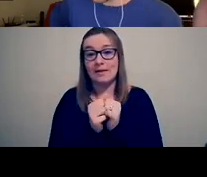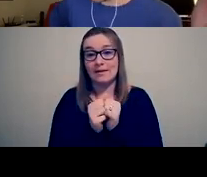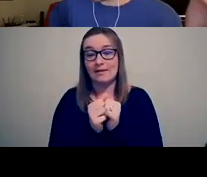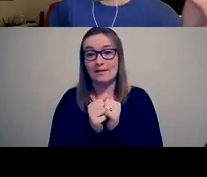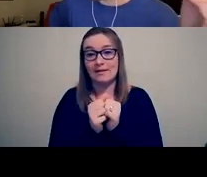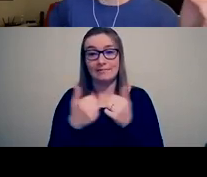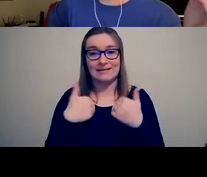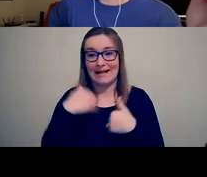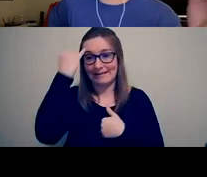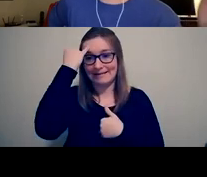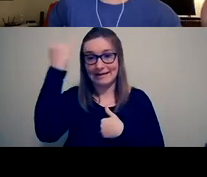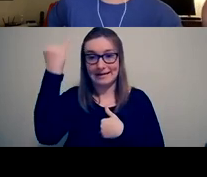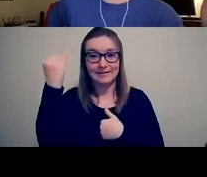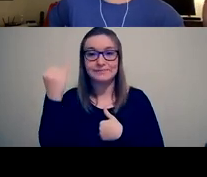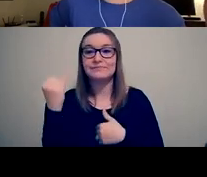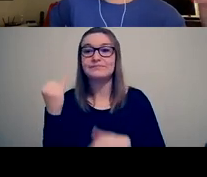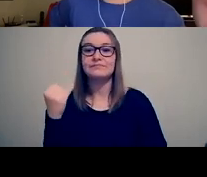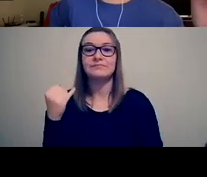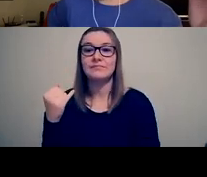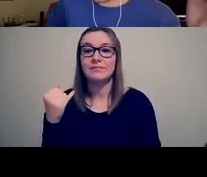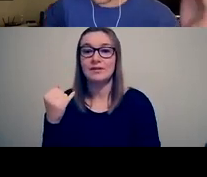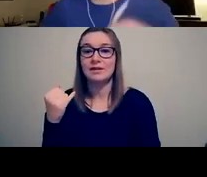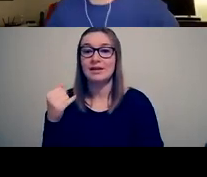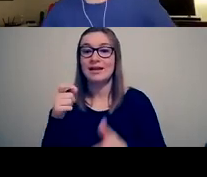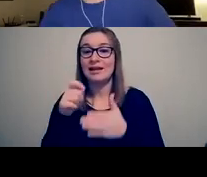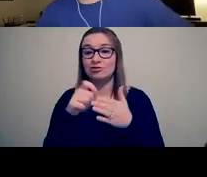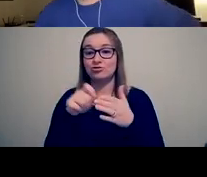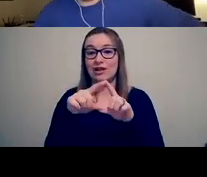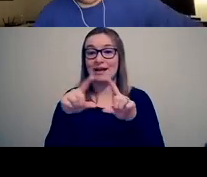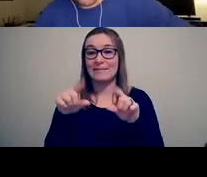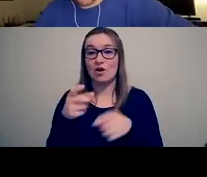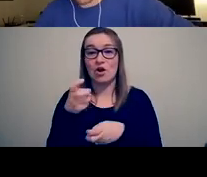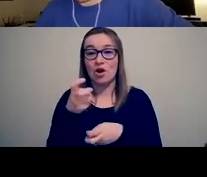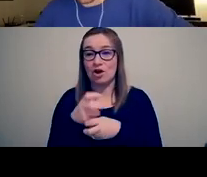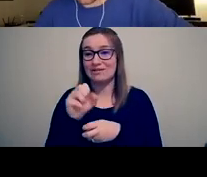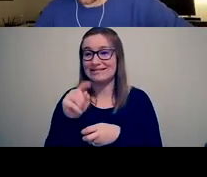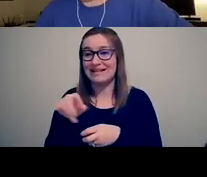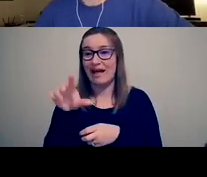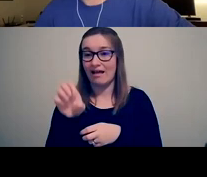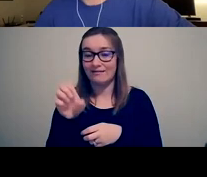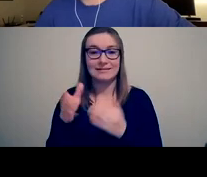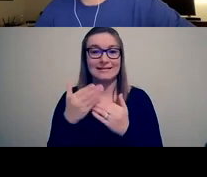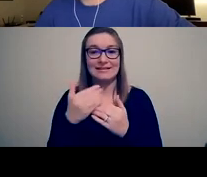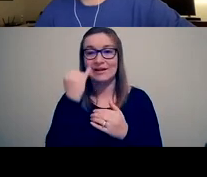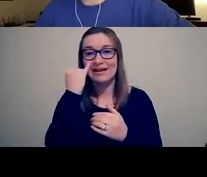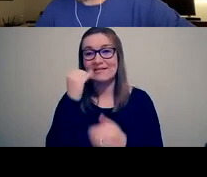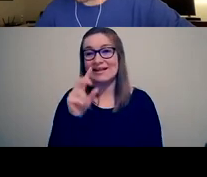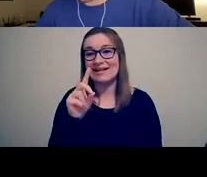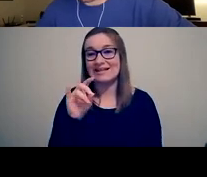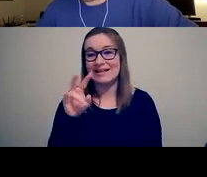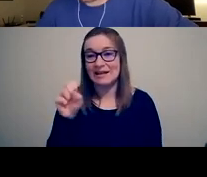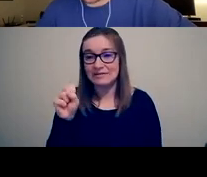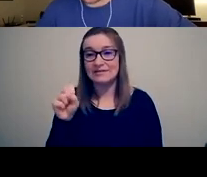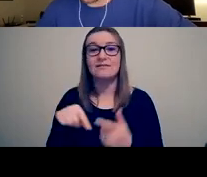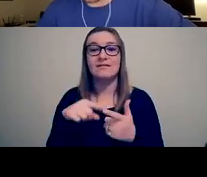had this idea of, oh, you know what? Checkboxes are hard to style. It'd be so much easier if they were just divs and you can